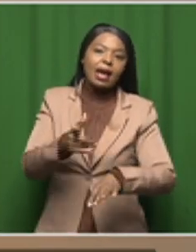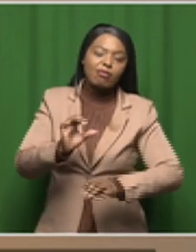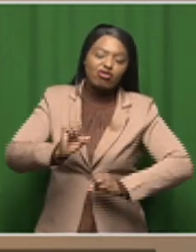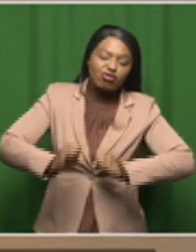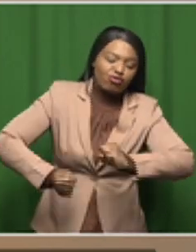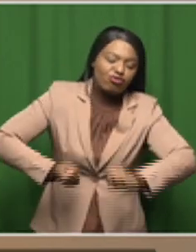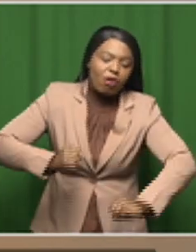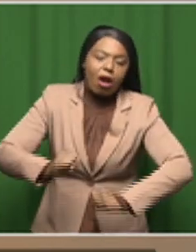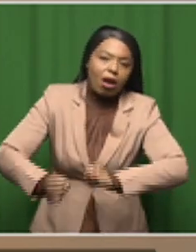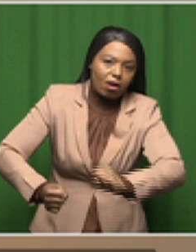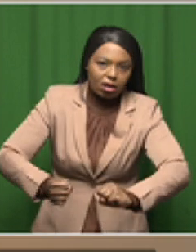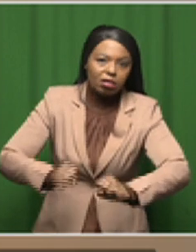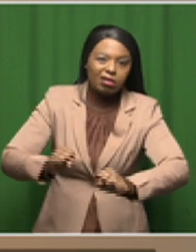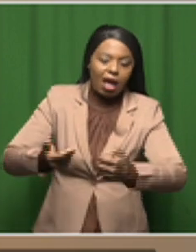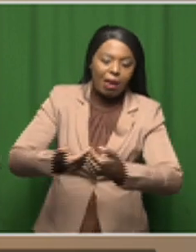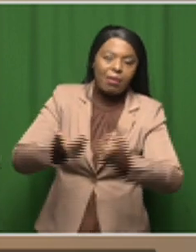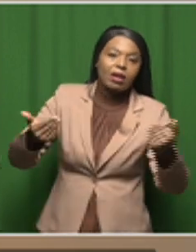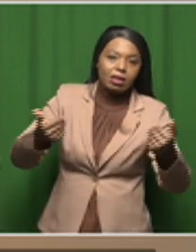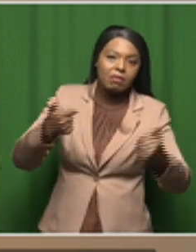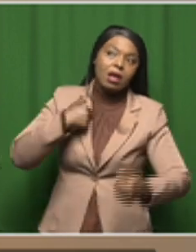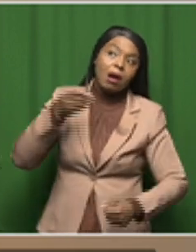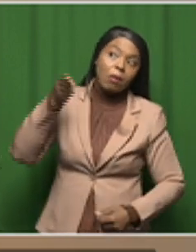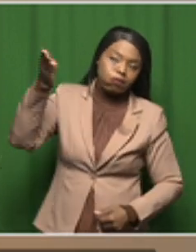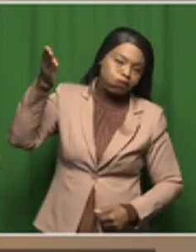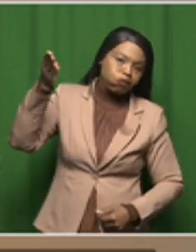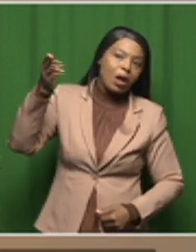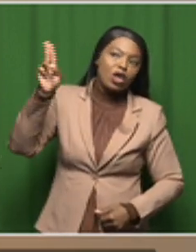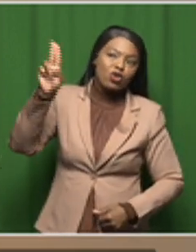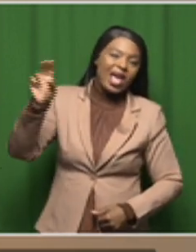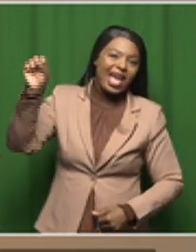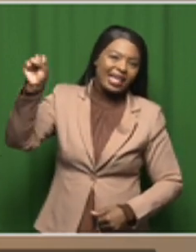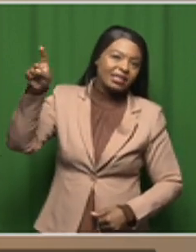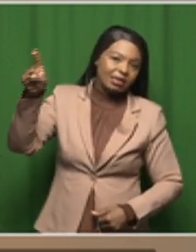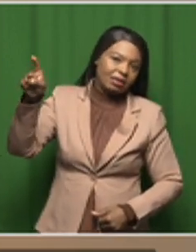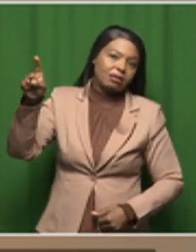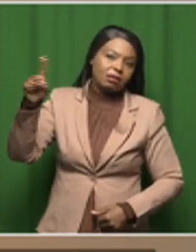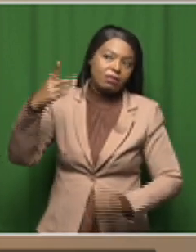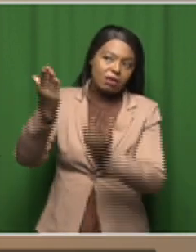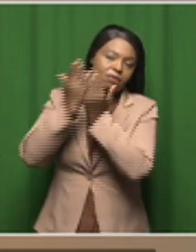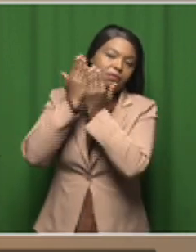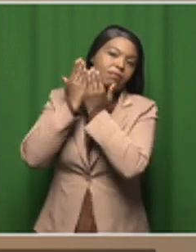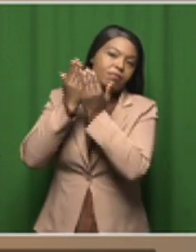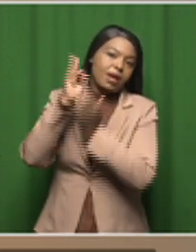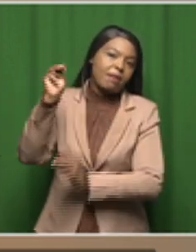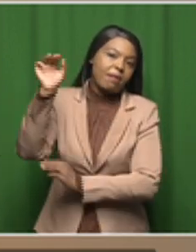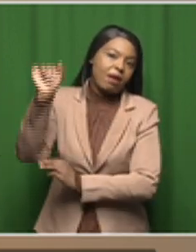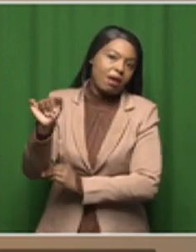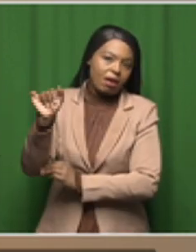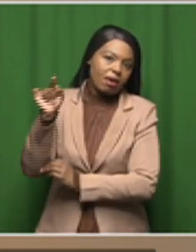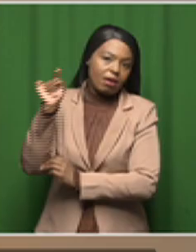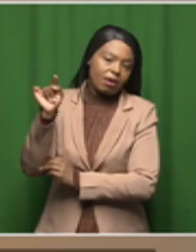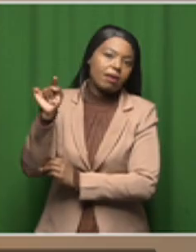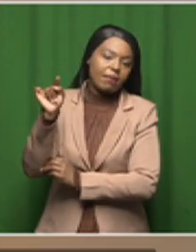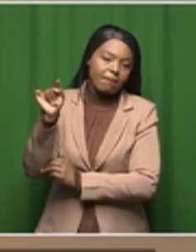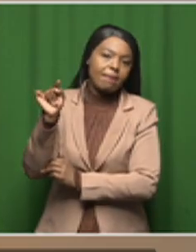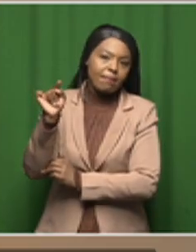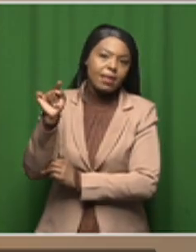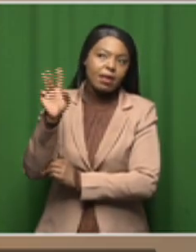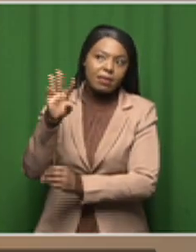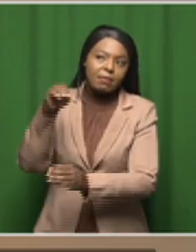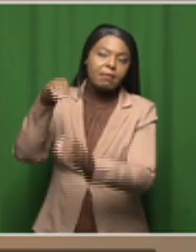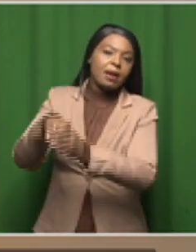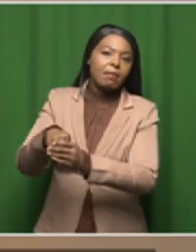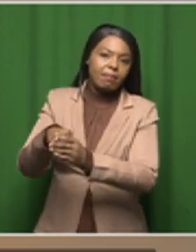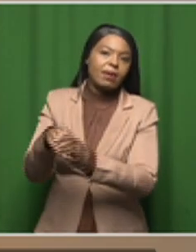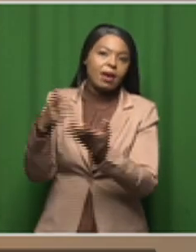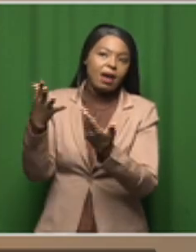away in the US doing my master's. At the time I was engaged in the anti-apartheid struggle, and